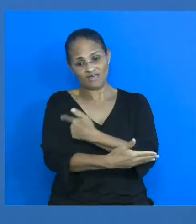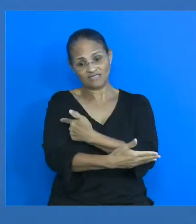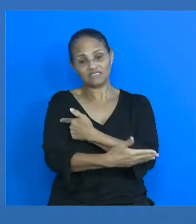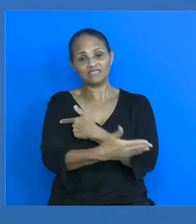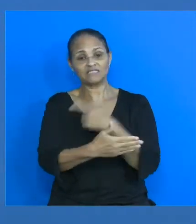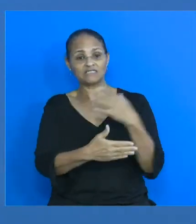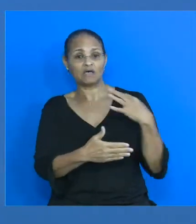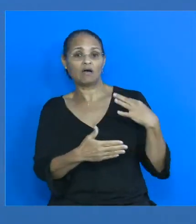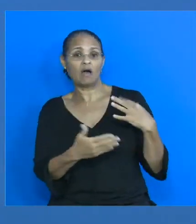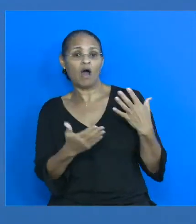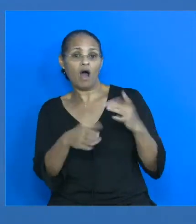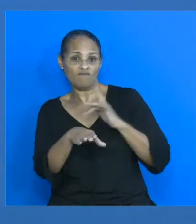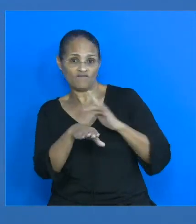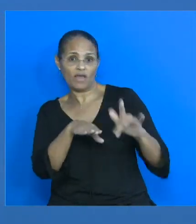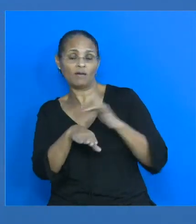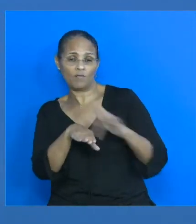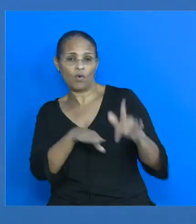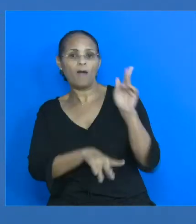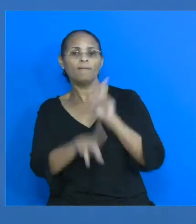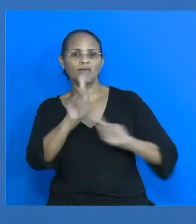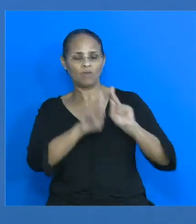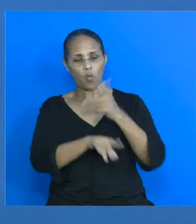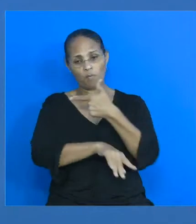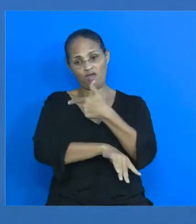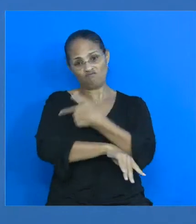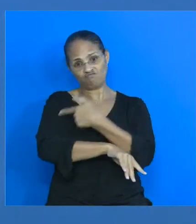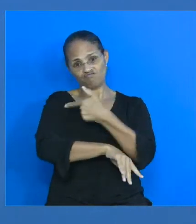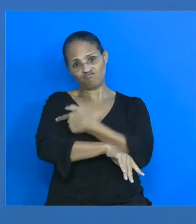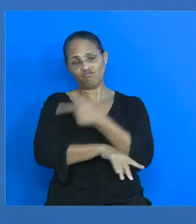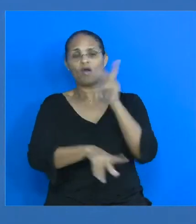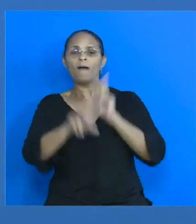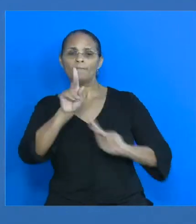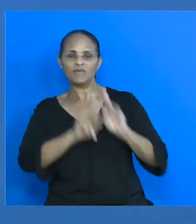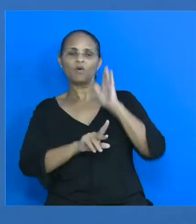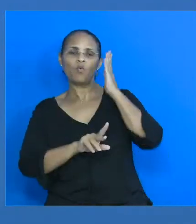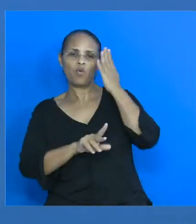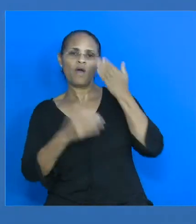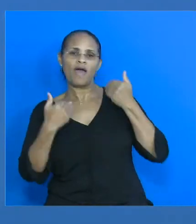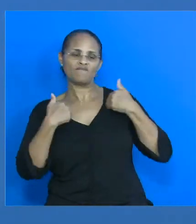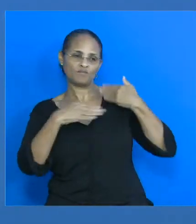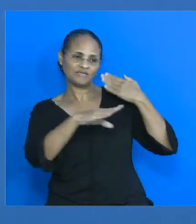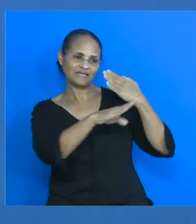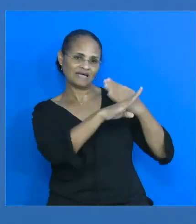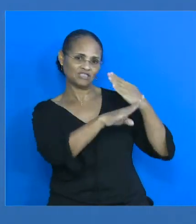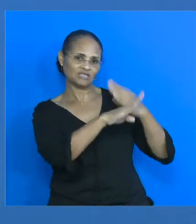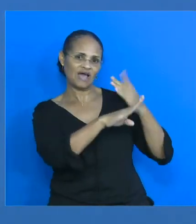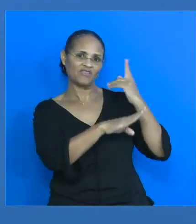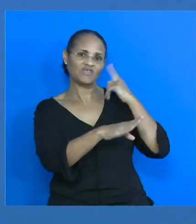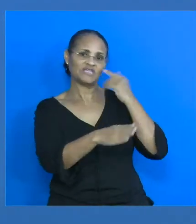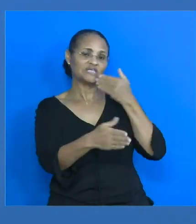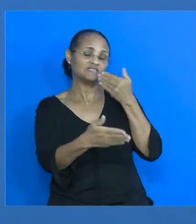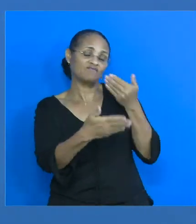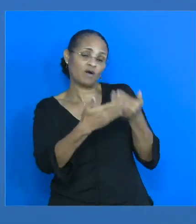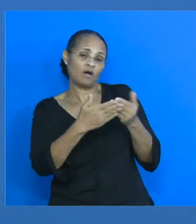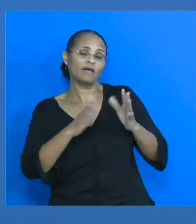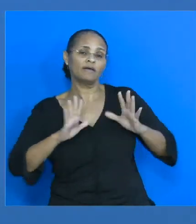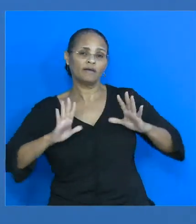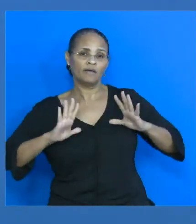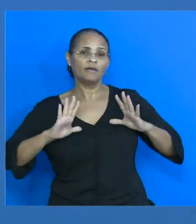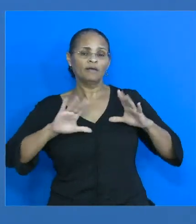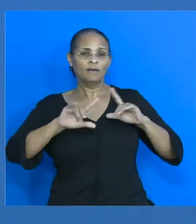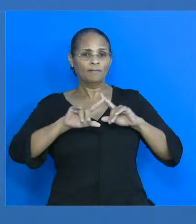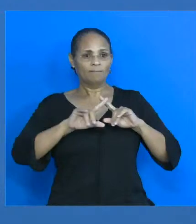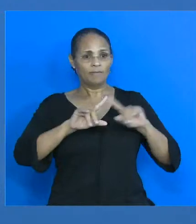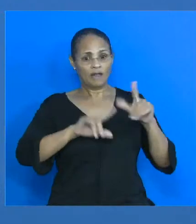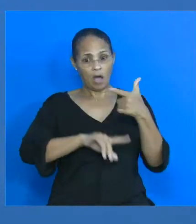and persons will be vaccinated, and then persons will, have protection. I think that's fine. And remember, I'm getting the vaccine, Trevor. I don't know about